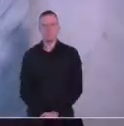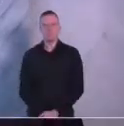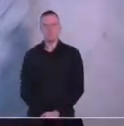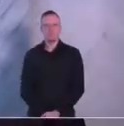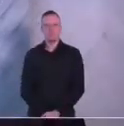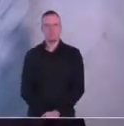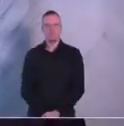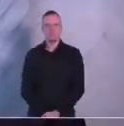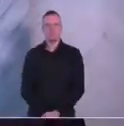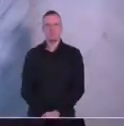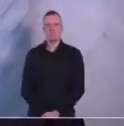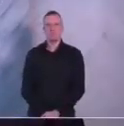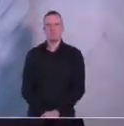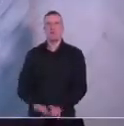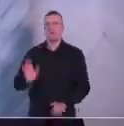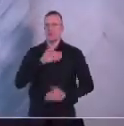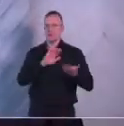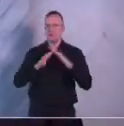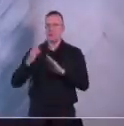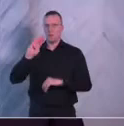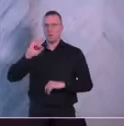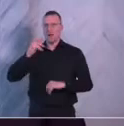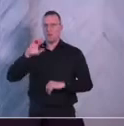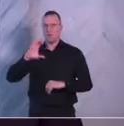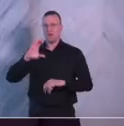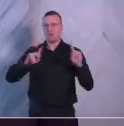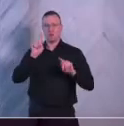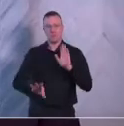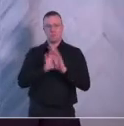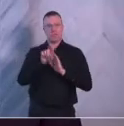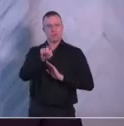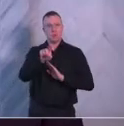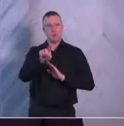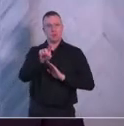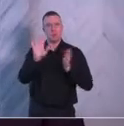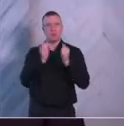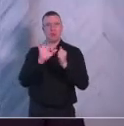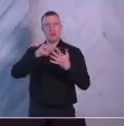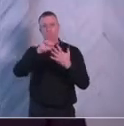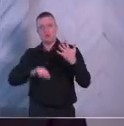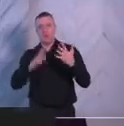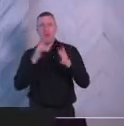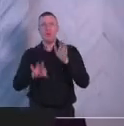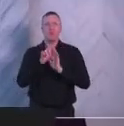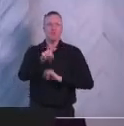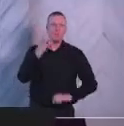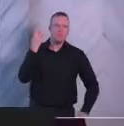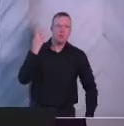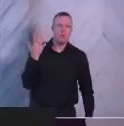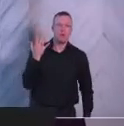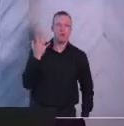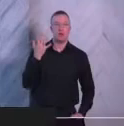Why should the BIPOC members of our community choose you over the rest of the candidates? How would you protect their specific